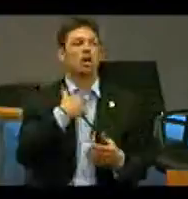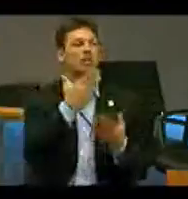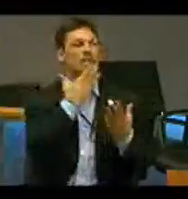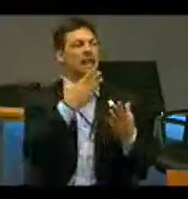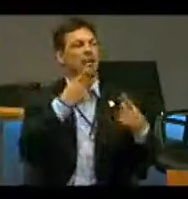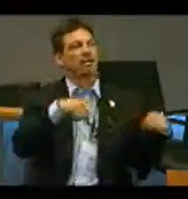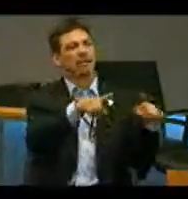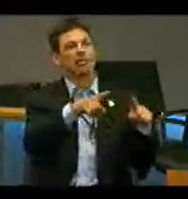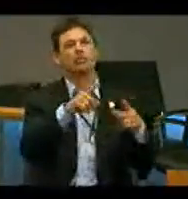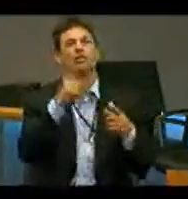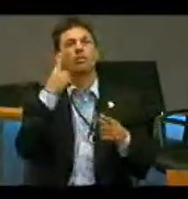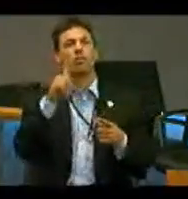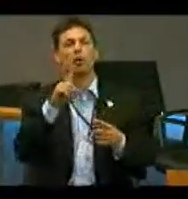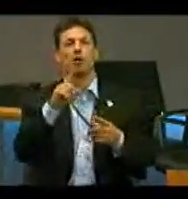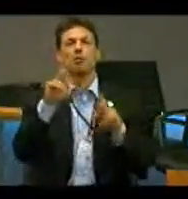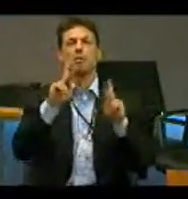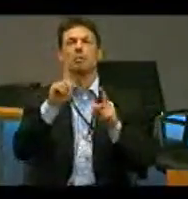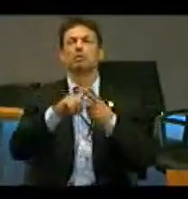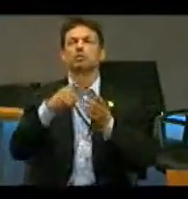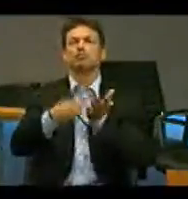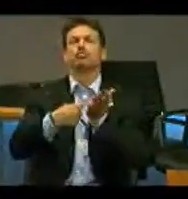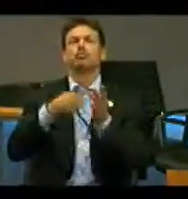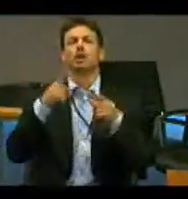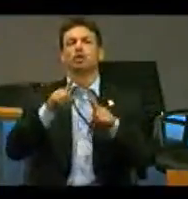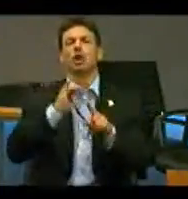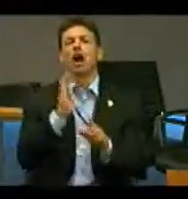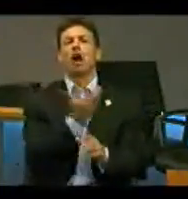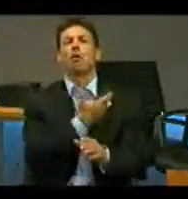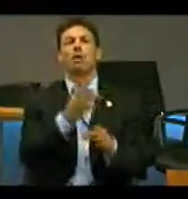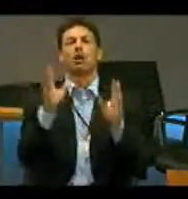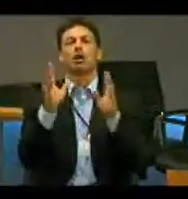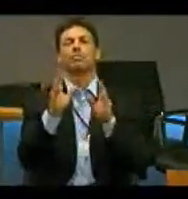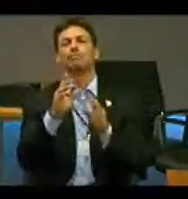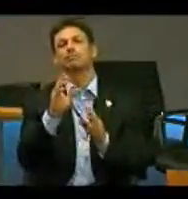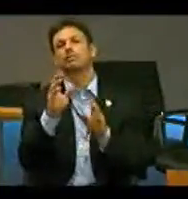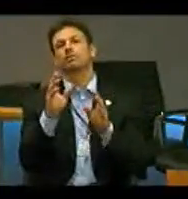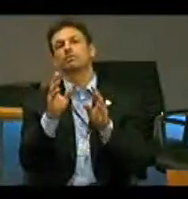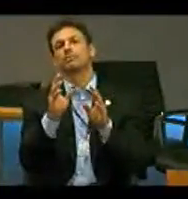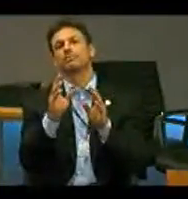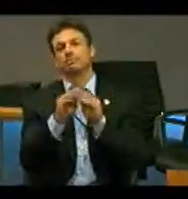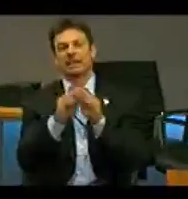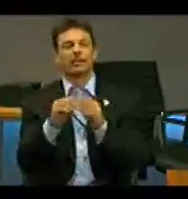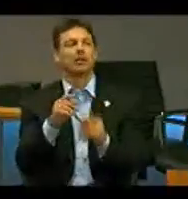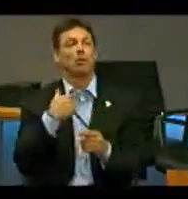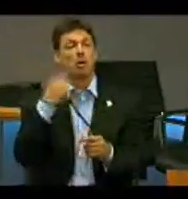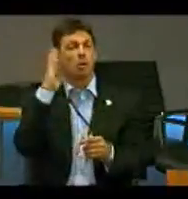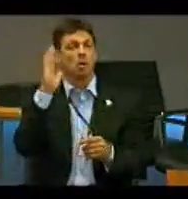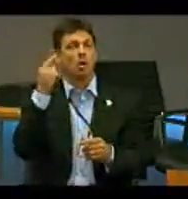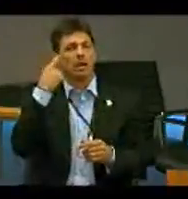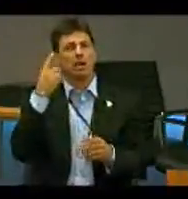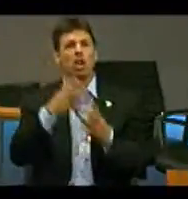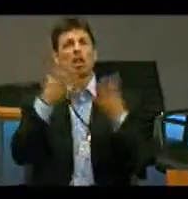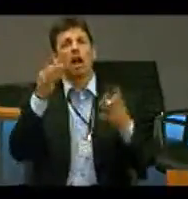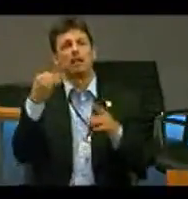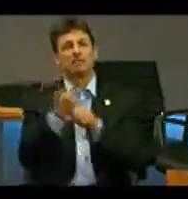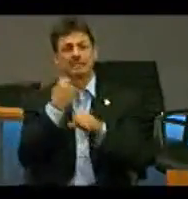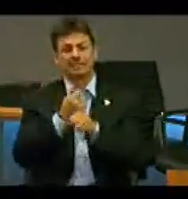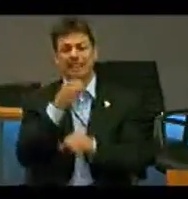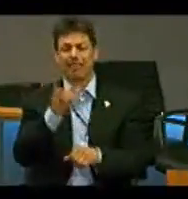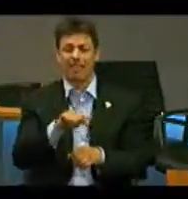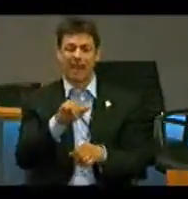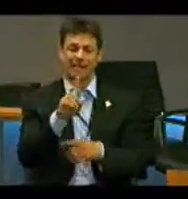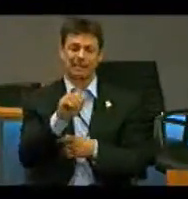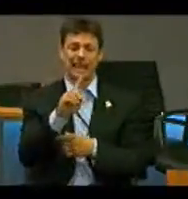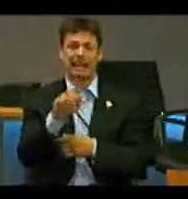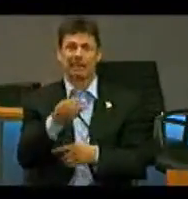during our open comment period. We will hear a lot of numbers and statistics during the hearing, and while that data is